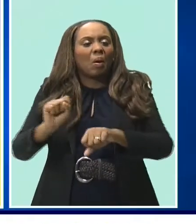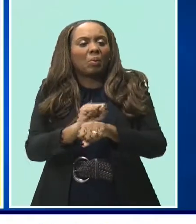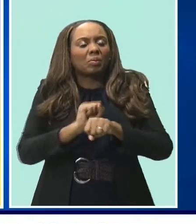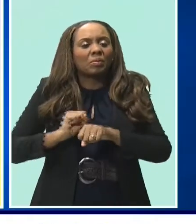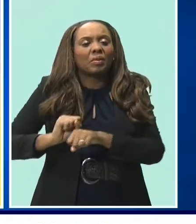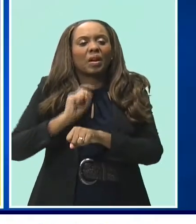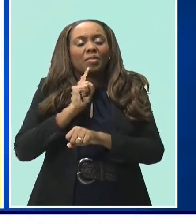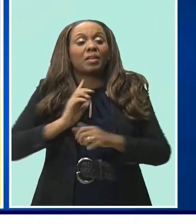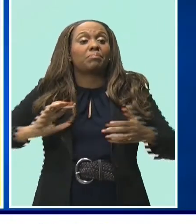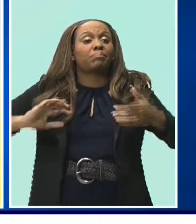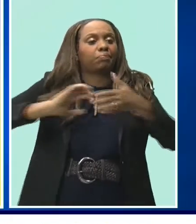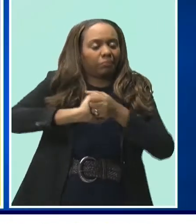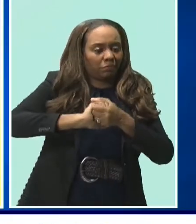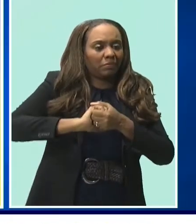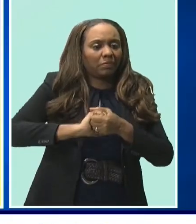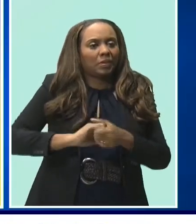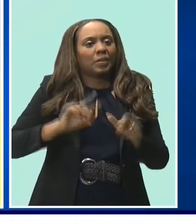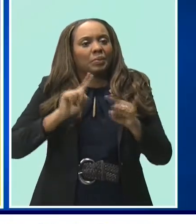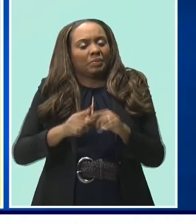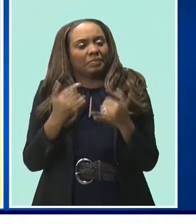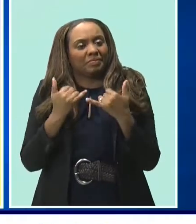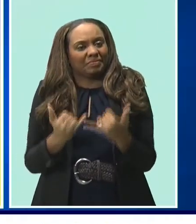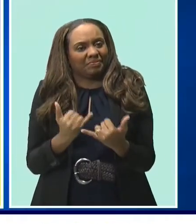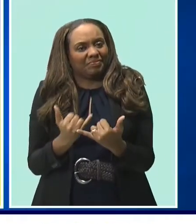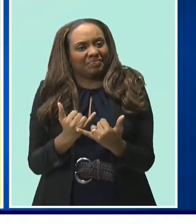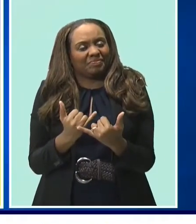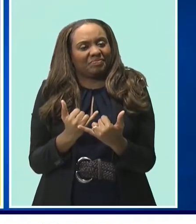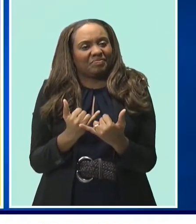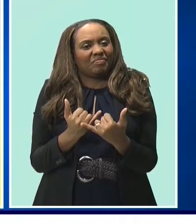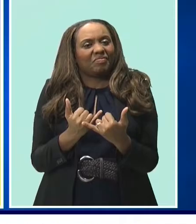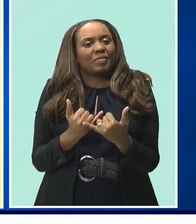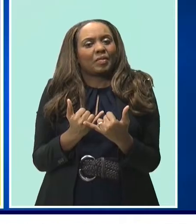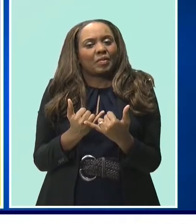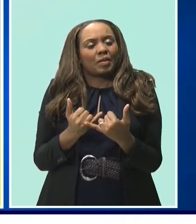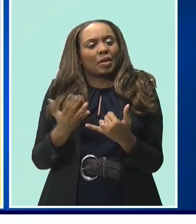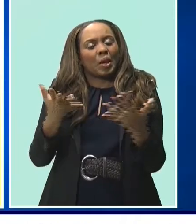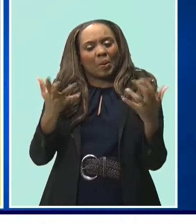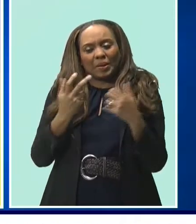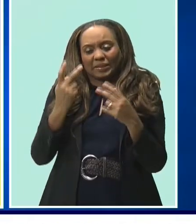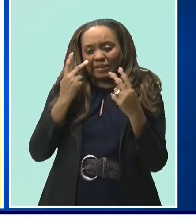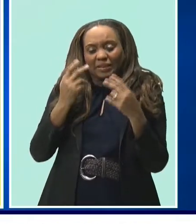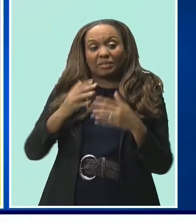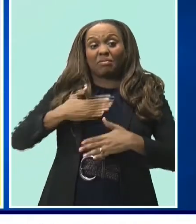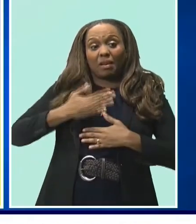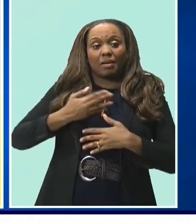trade, that from now they are going to serve the public again. And it's great to see that